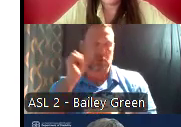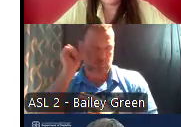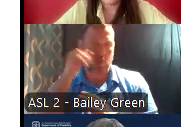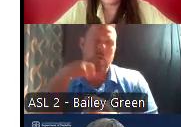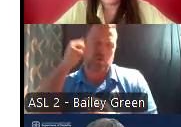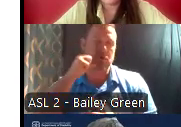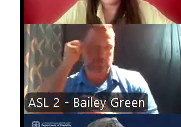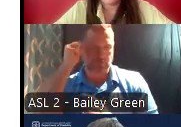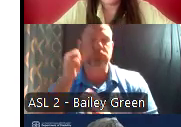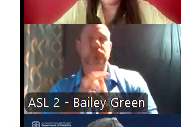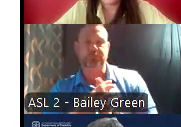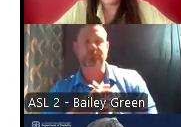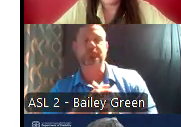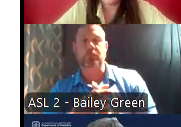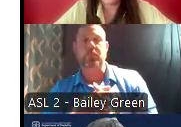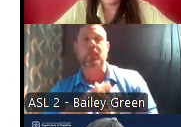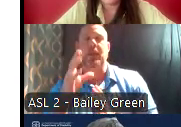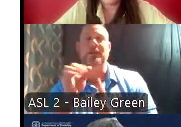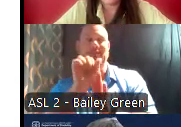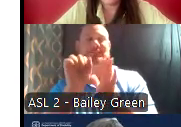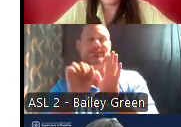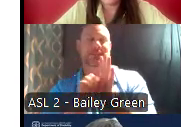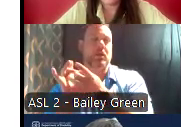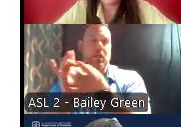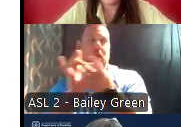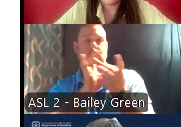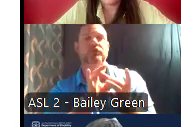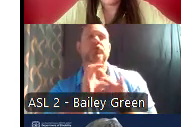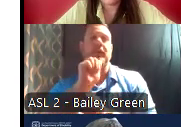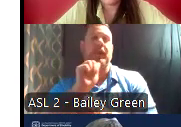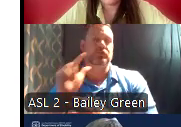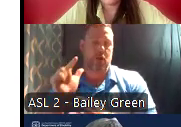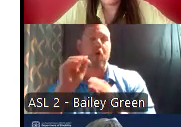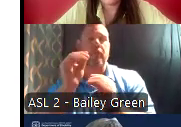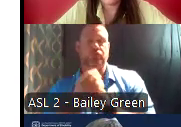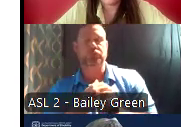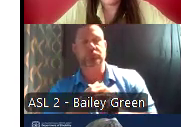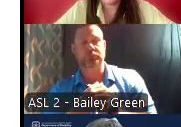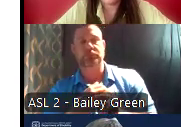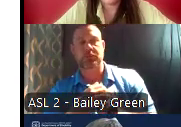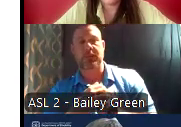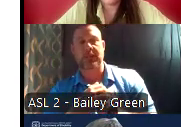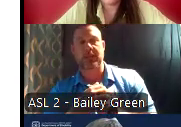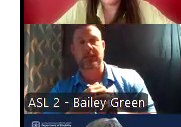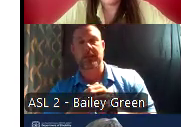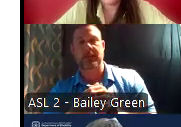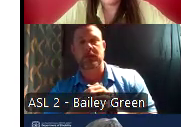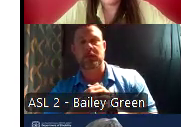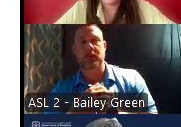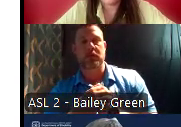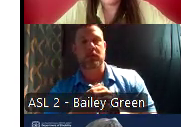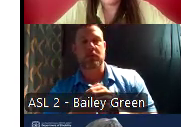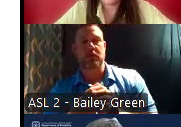and statewide collaboration with the Attorney General's office. So to delve into